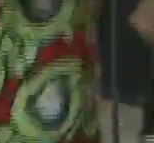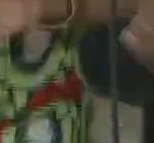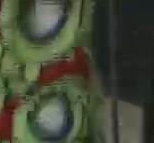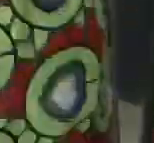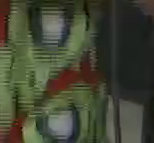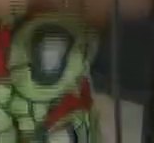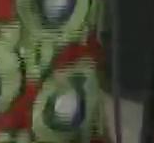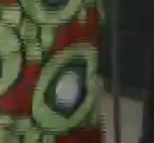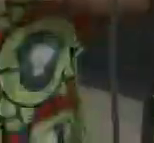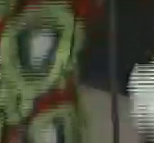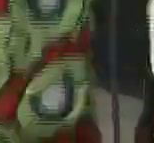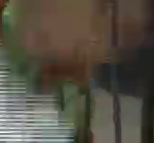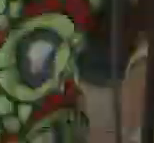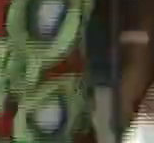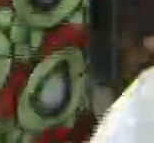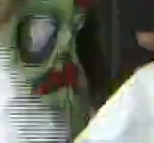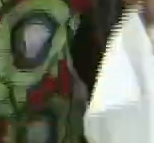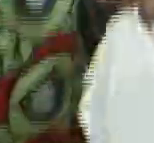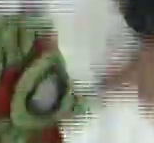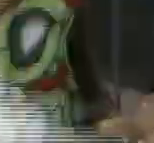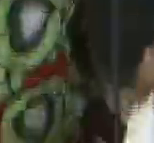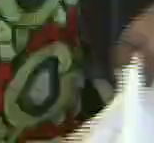kil you are the